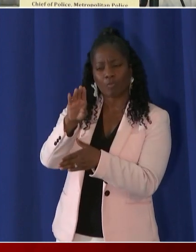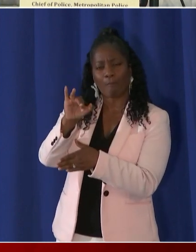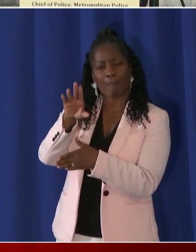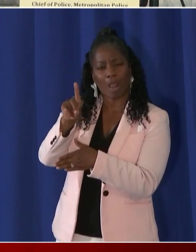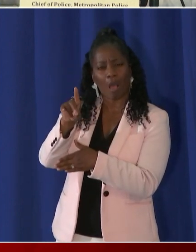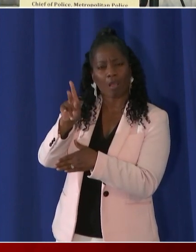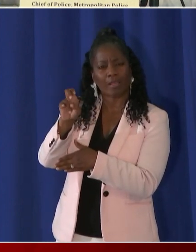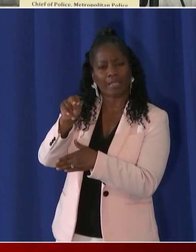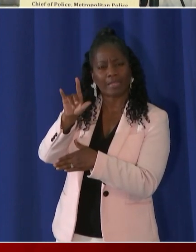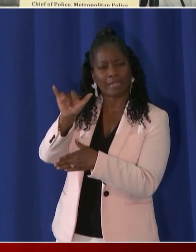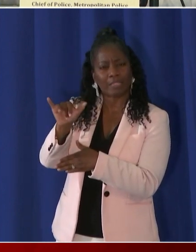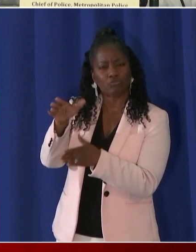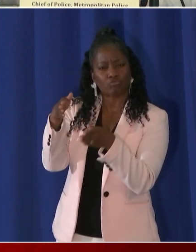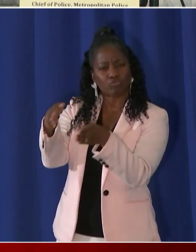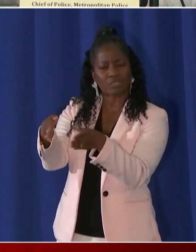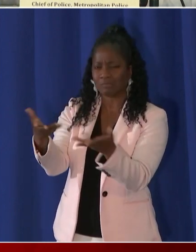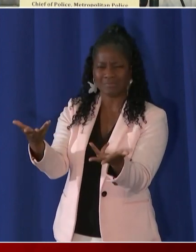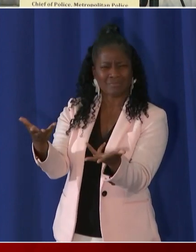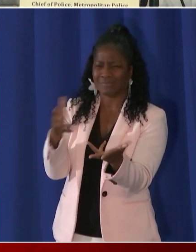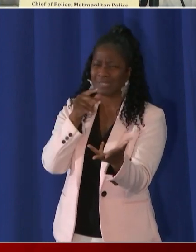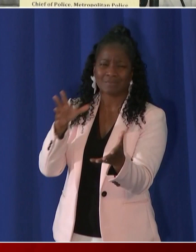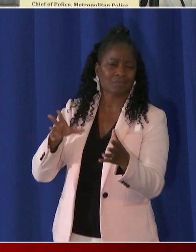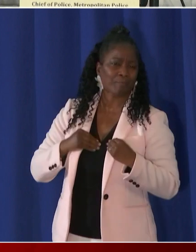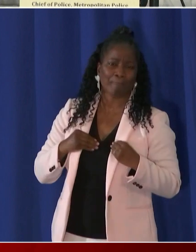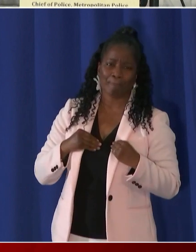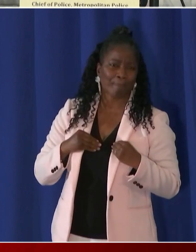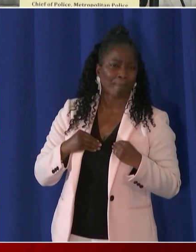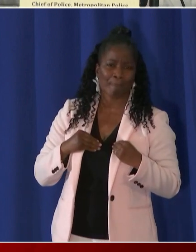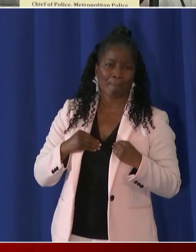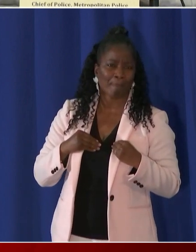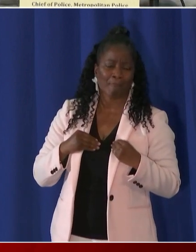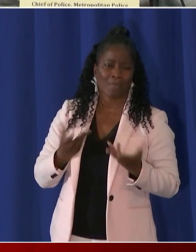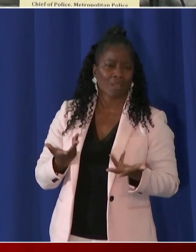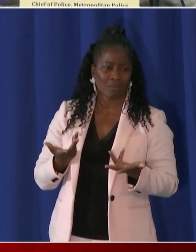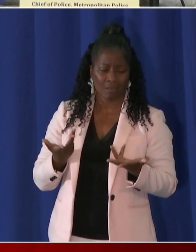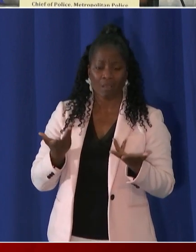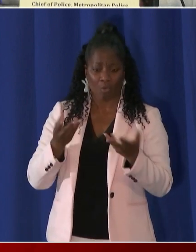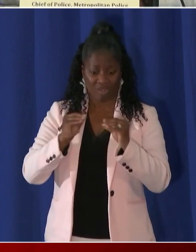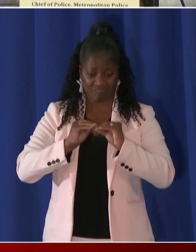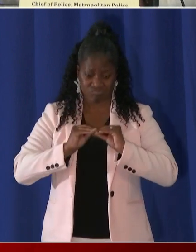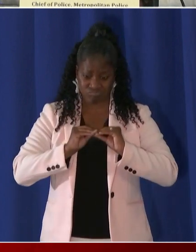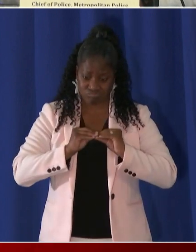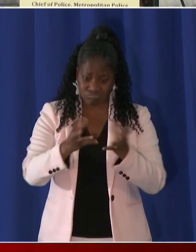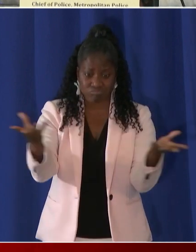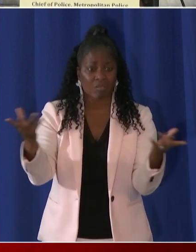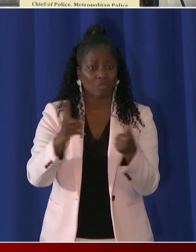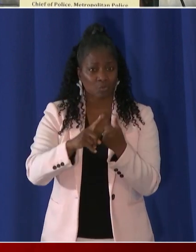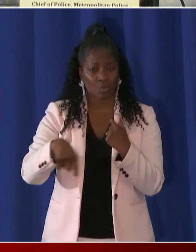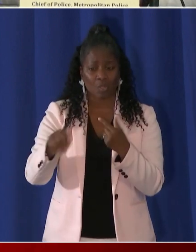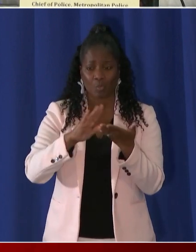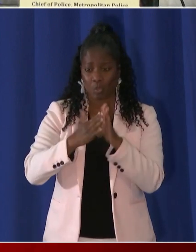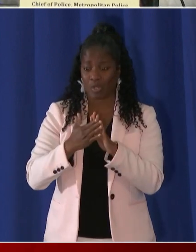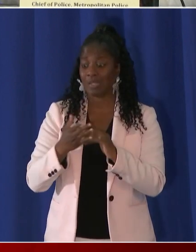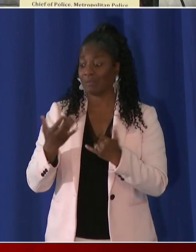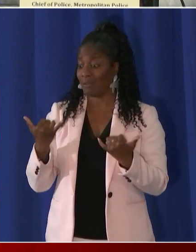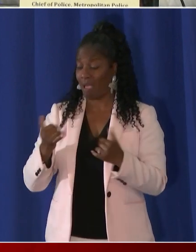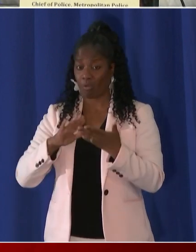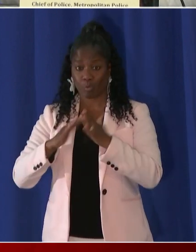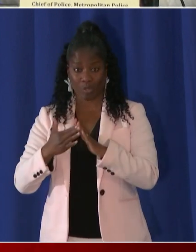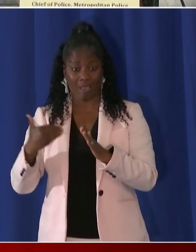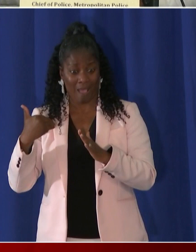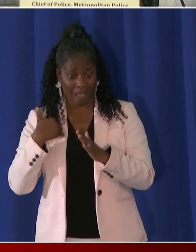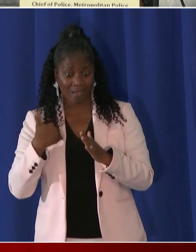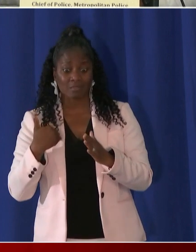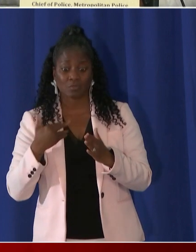is unacceptable. It is unacceptable behavior. We have distributed to the community, and this is where the community has an opportunity to